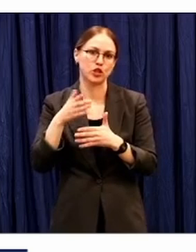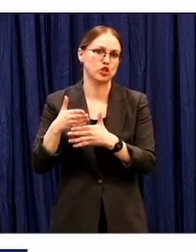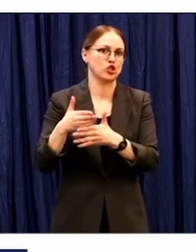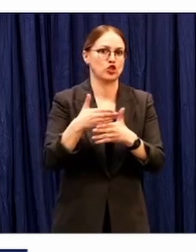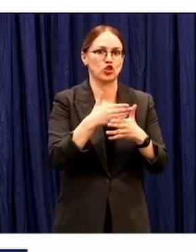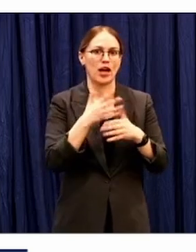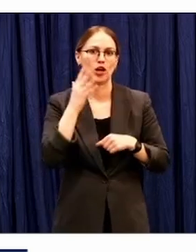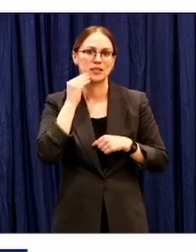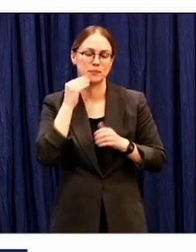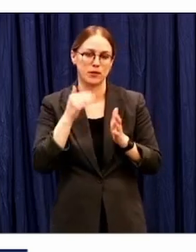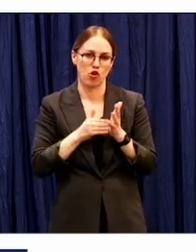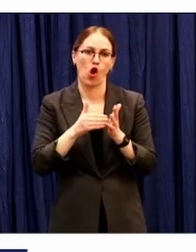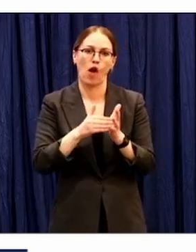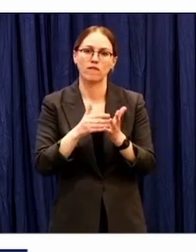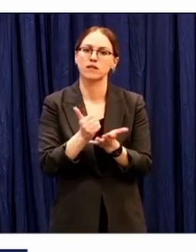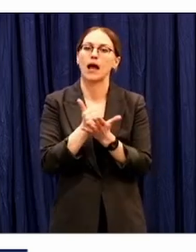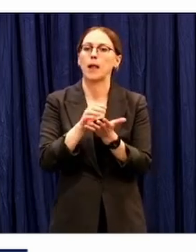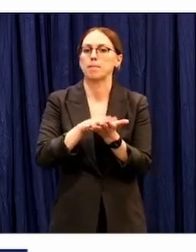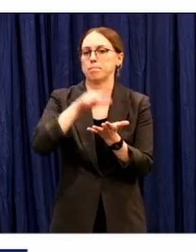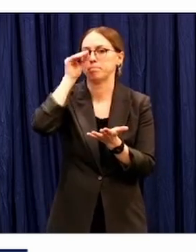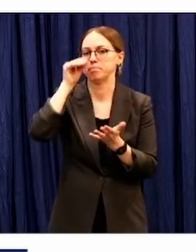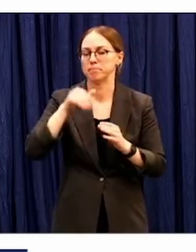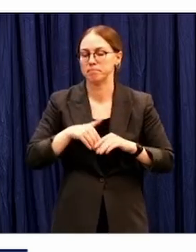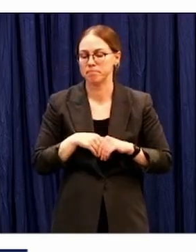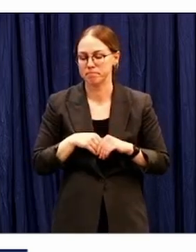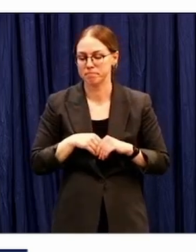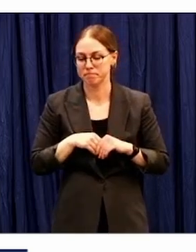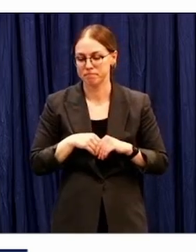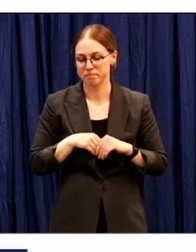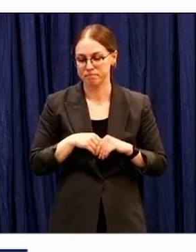from that outreach effort.